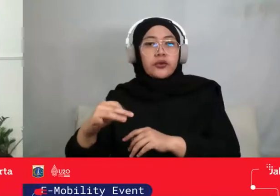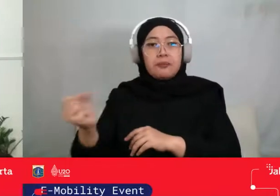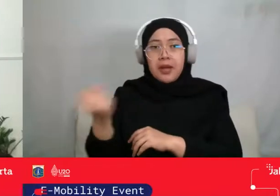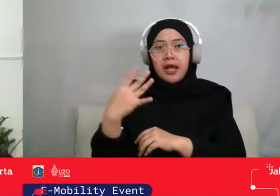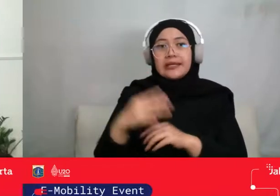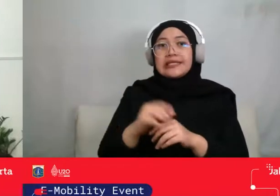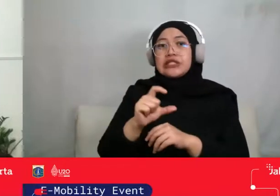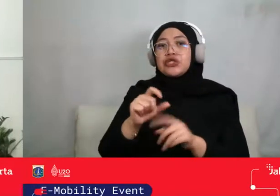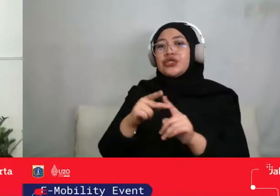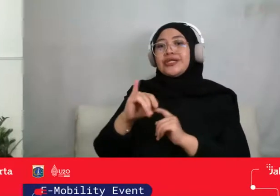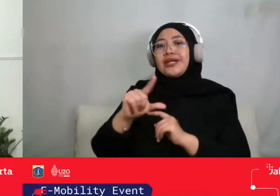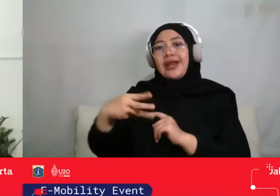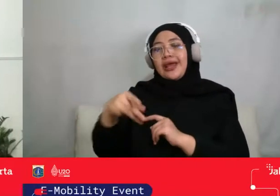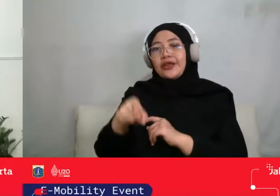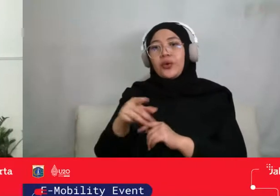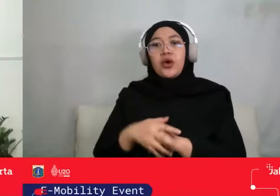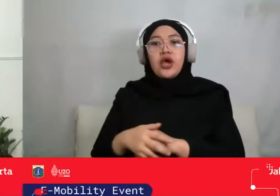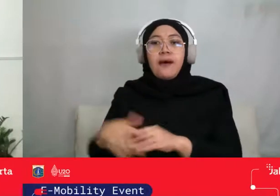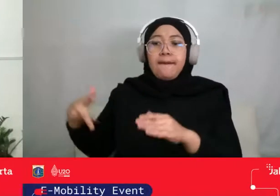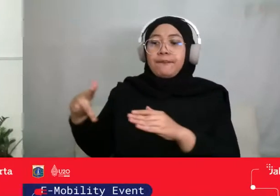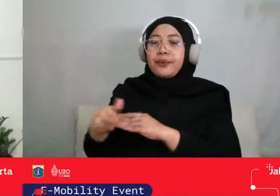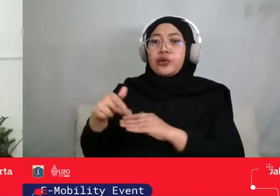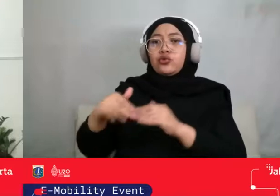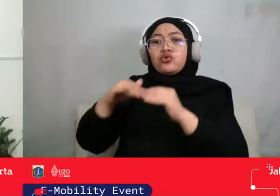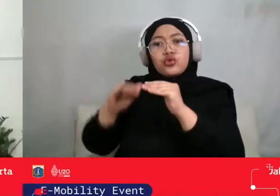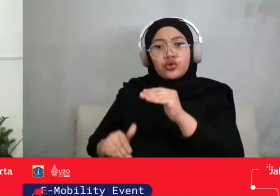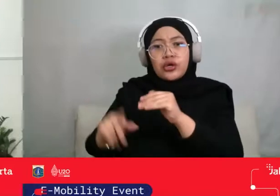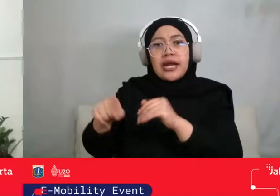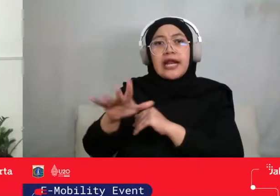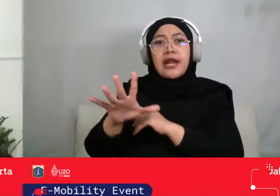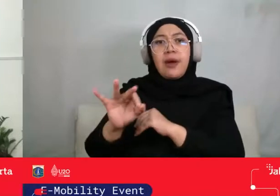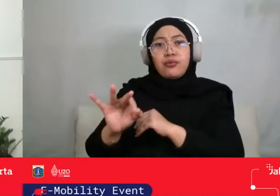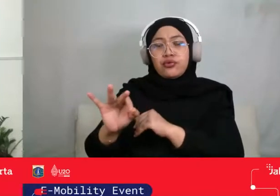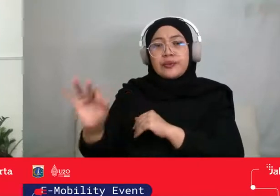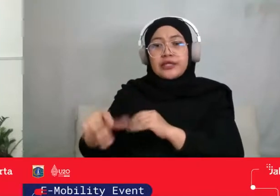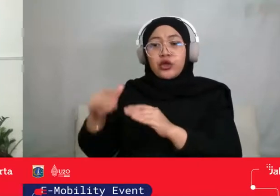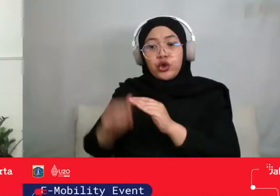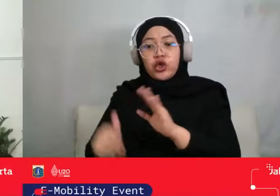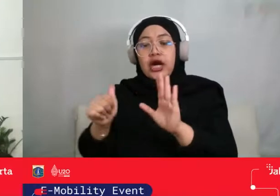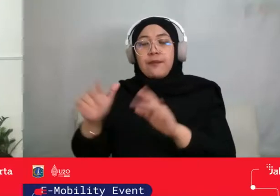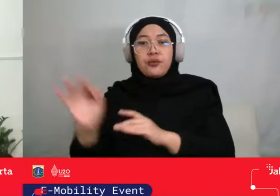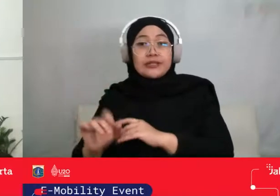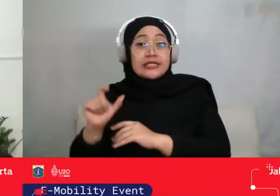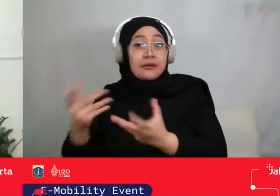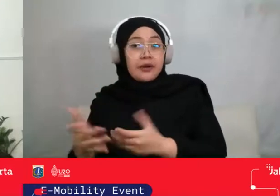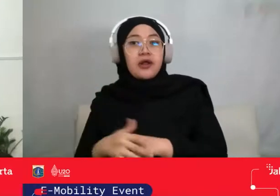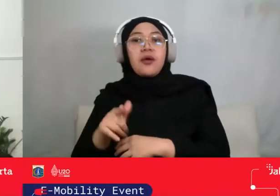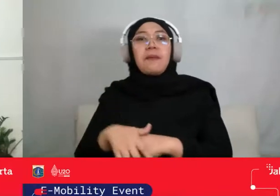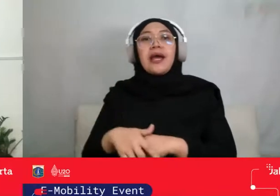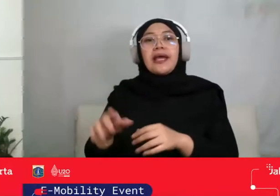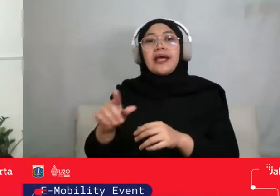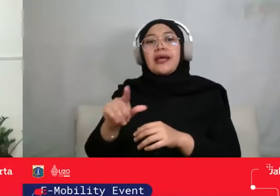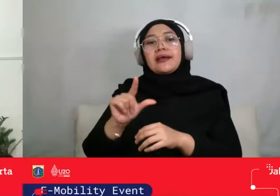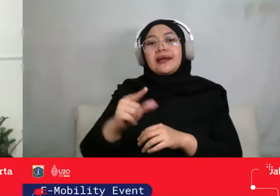drastically from 50-60% to about 3% by using the leasing model, where the incremental cost of